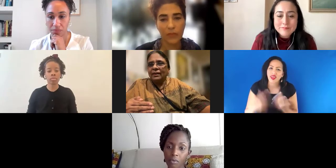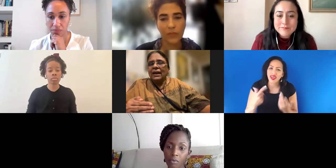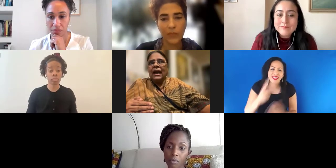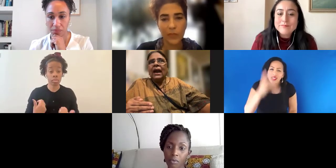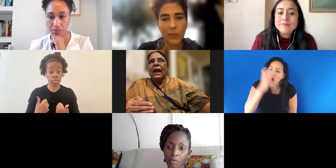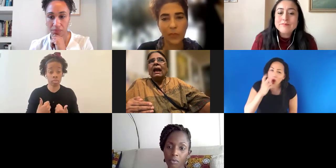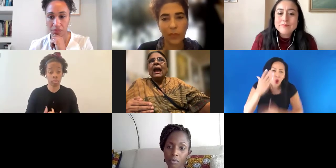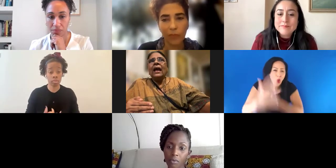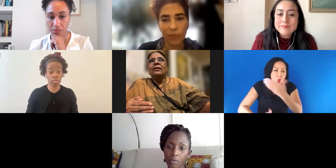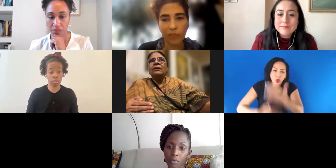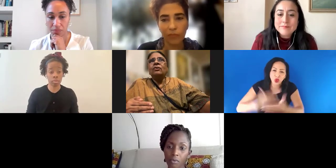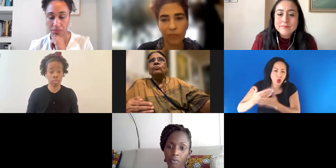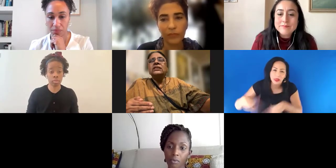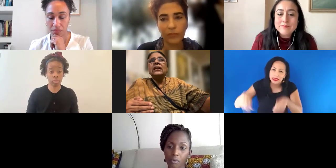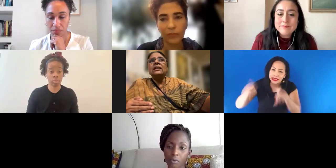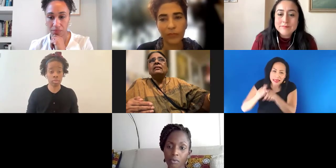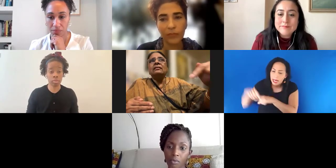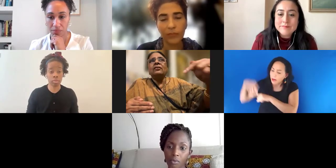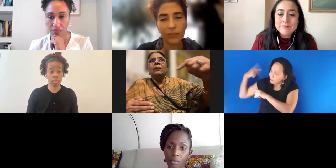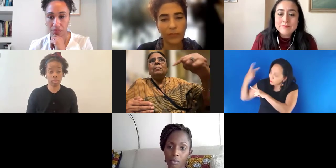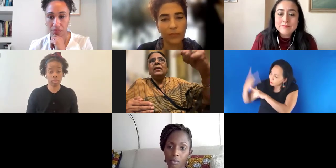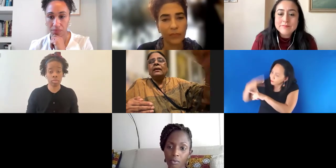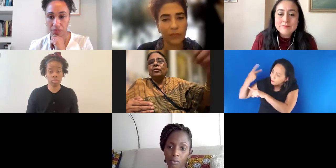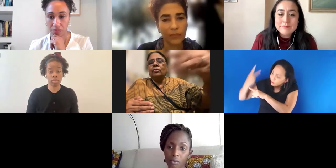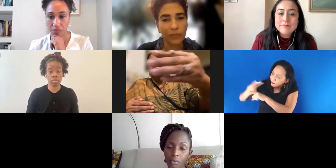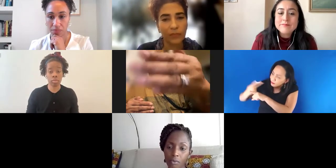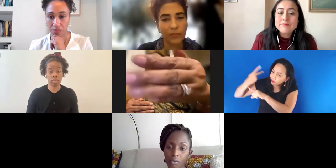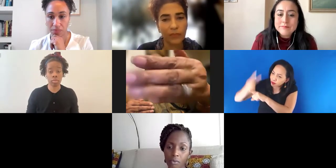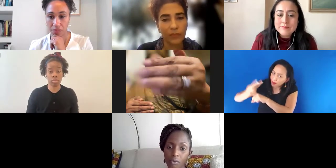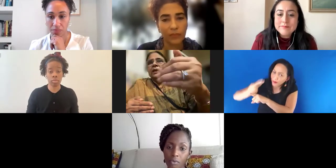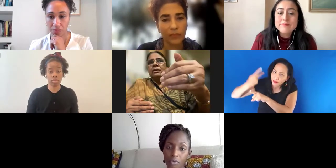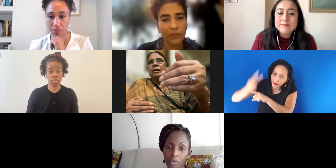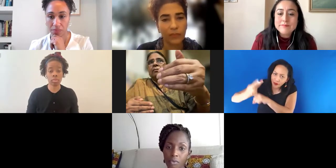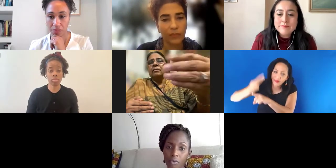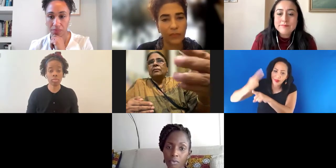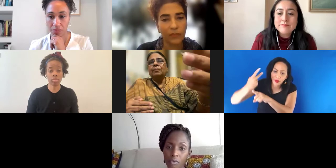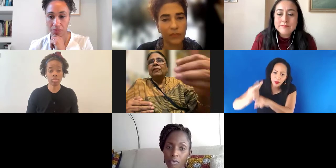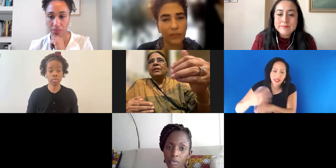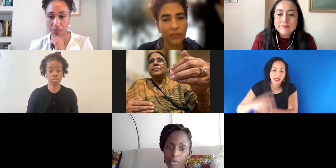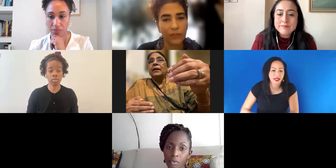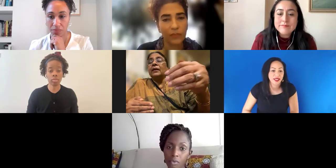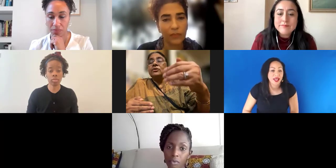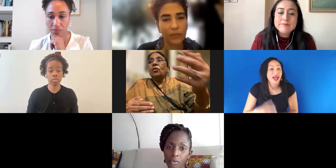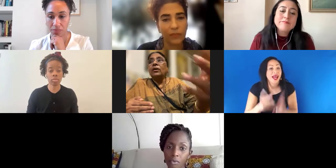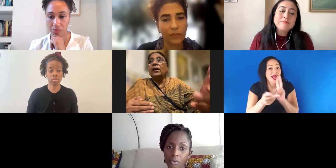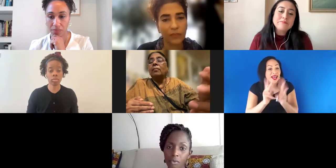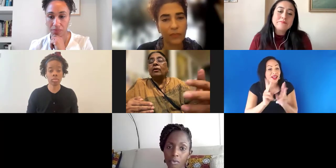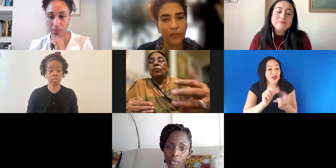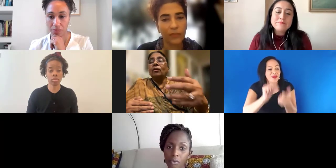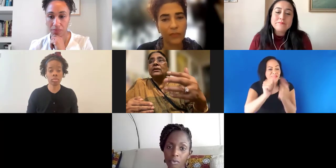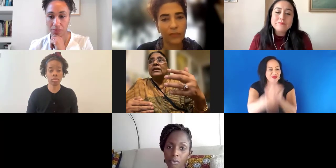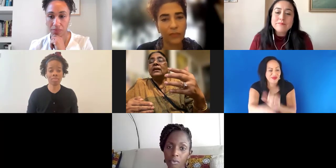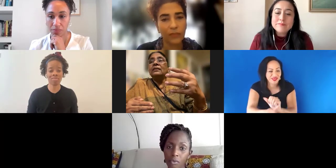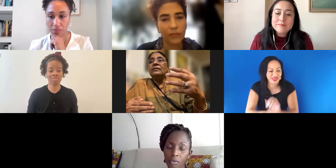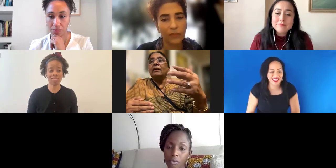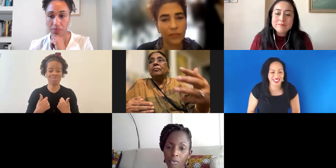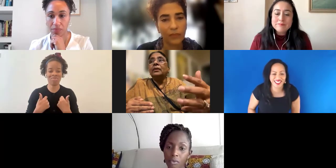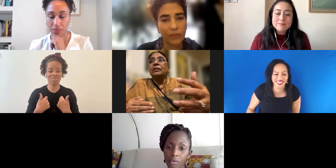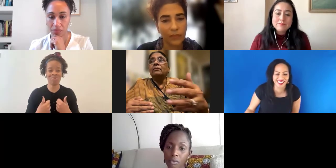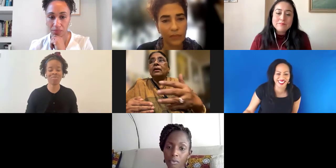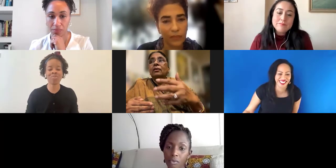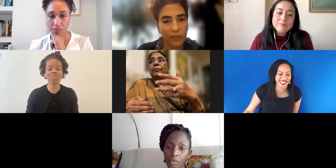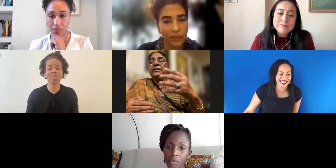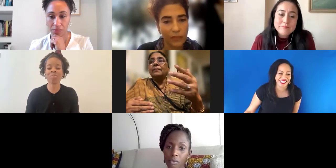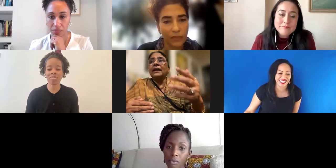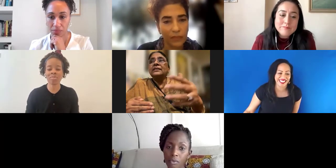story. And you see that repeated, you know, the previous speaker was talking about all the